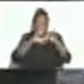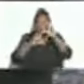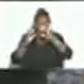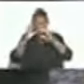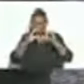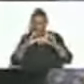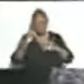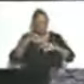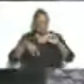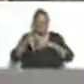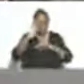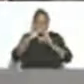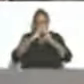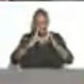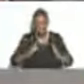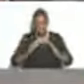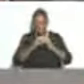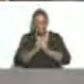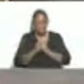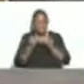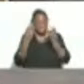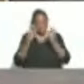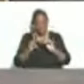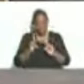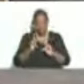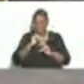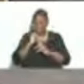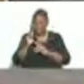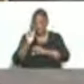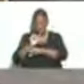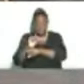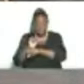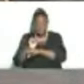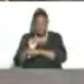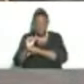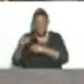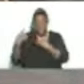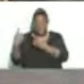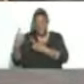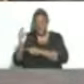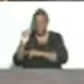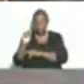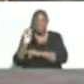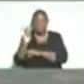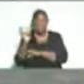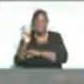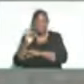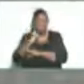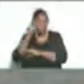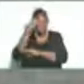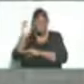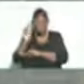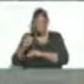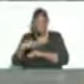housing to no avail, unemployed since 2017 with no other family, she publicly admits they have nowhere to go.